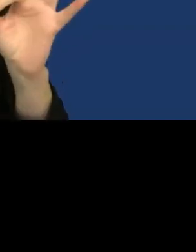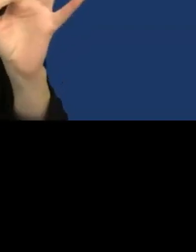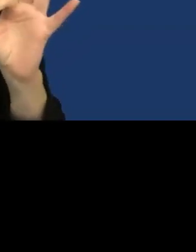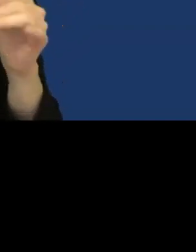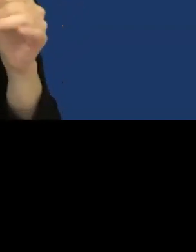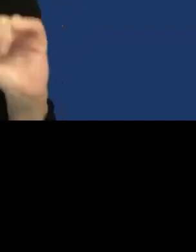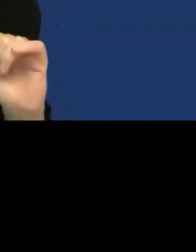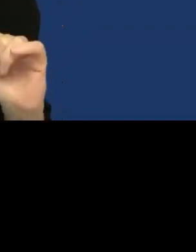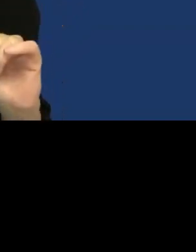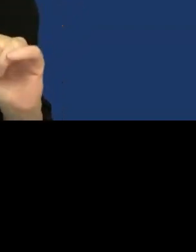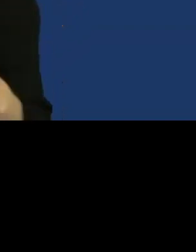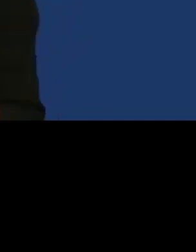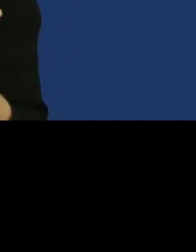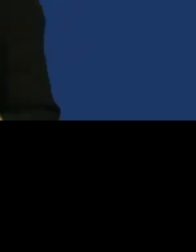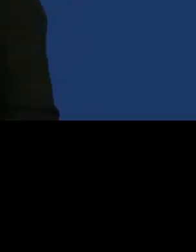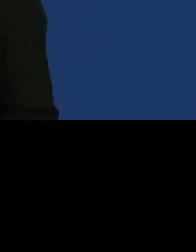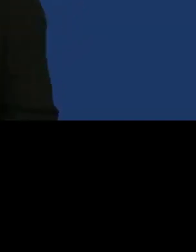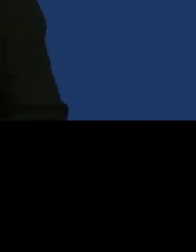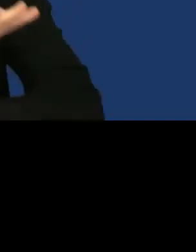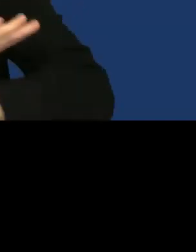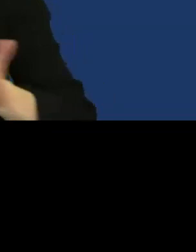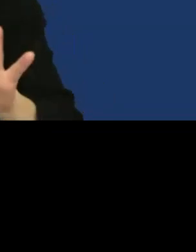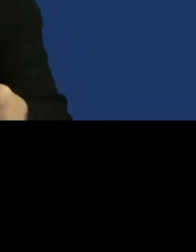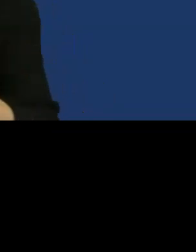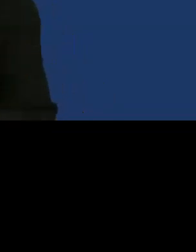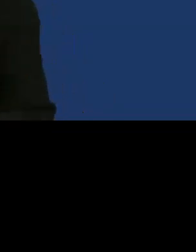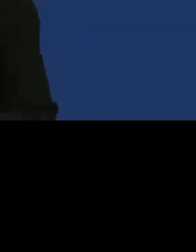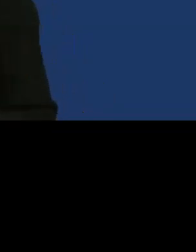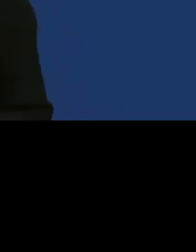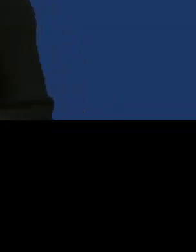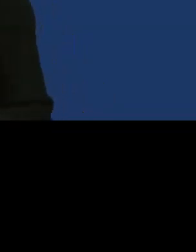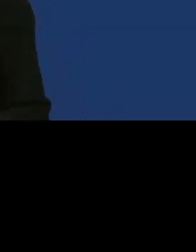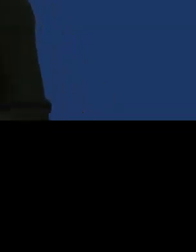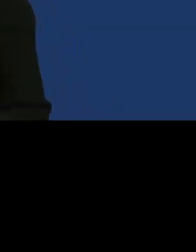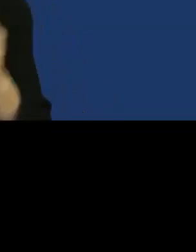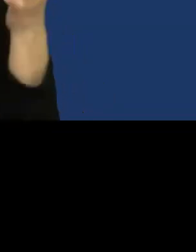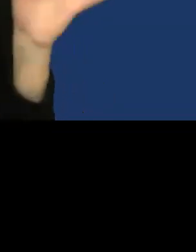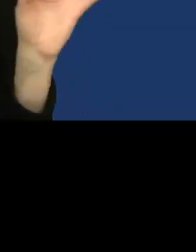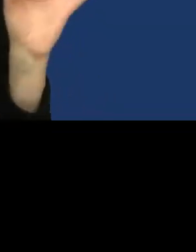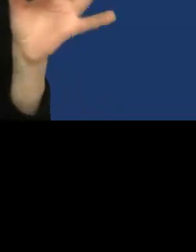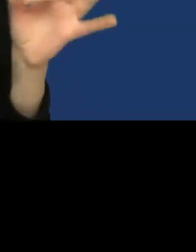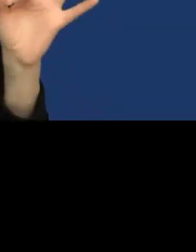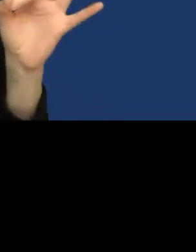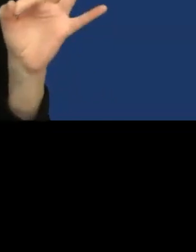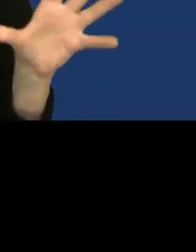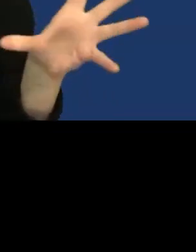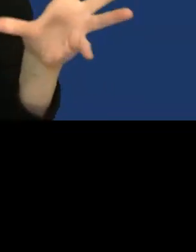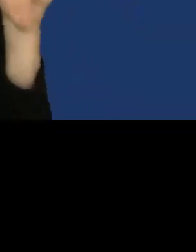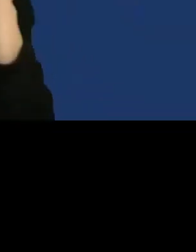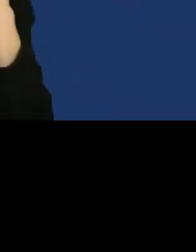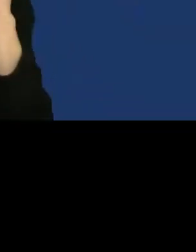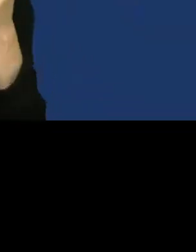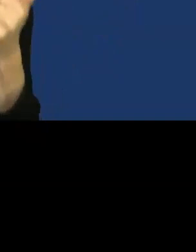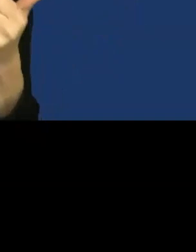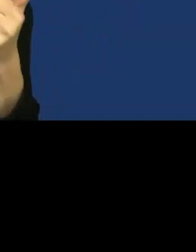This one was actually not easy to recognize by the users. And the feedback they gave us